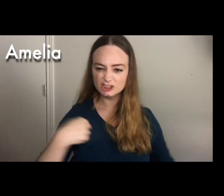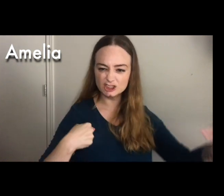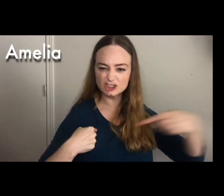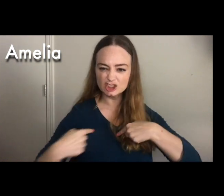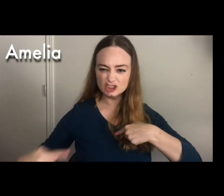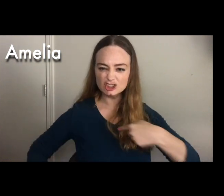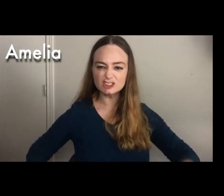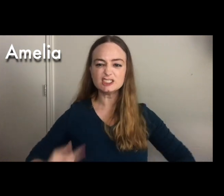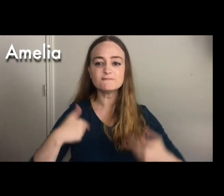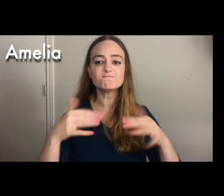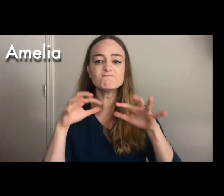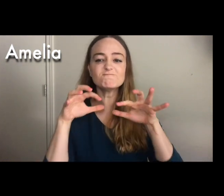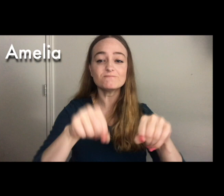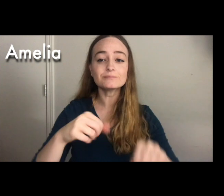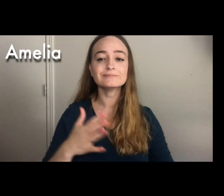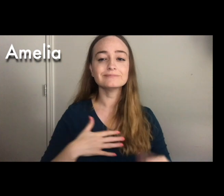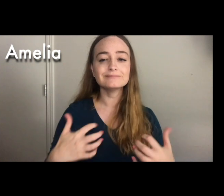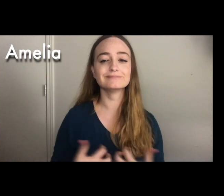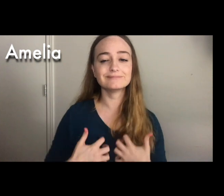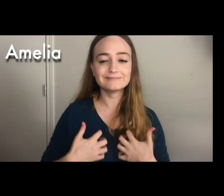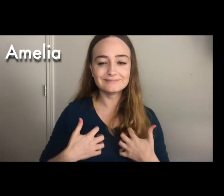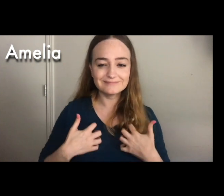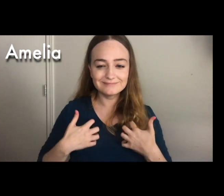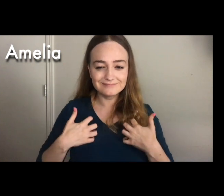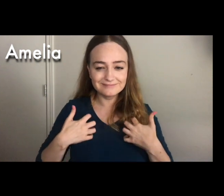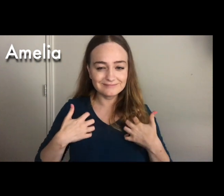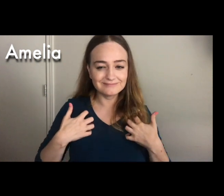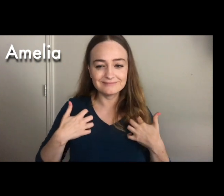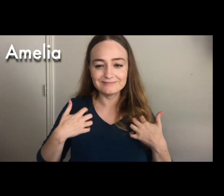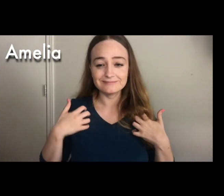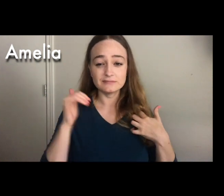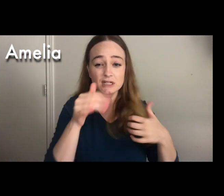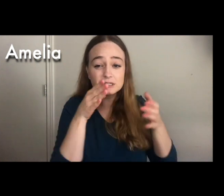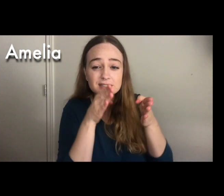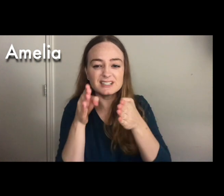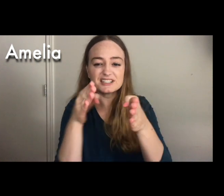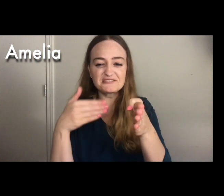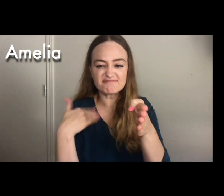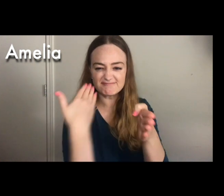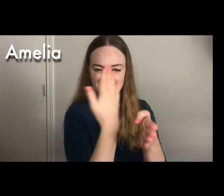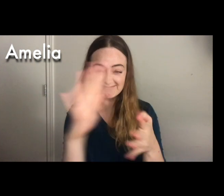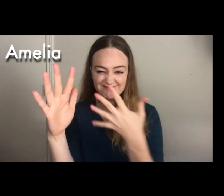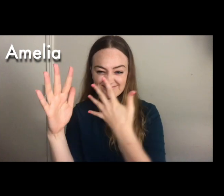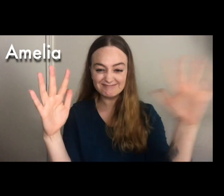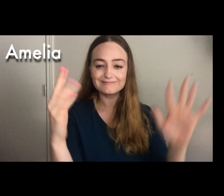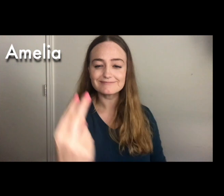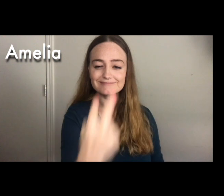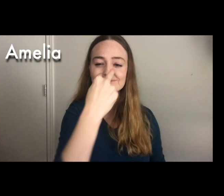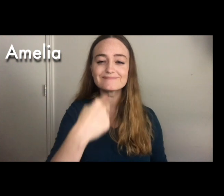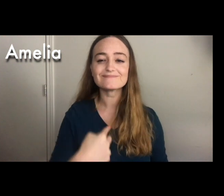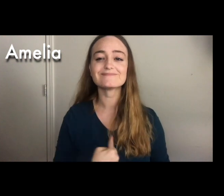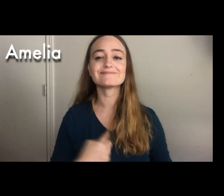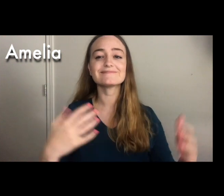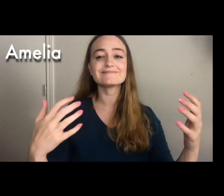of being their pincushion. I'm gonna liberate my wrath. I'm gonna clear a path, you're